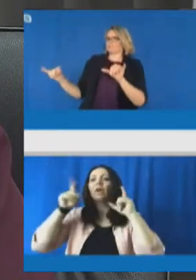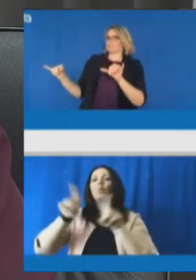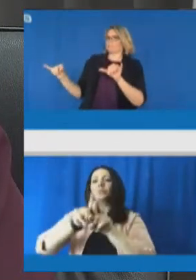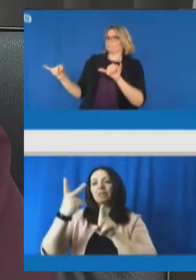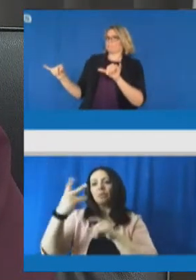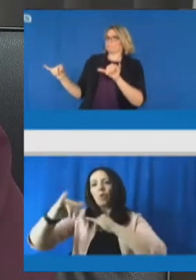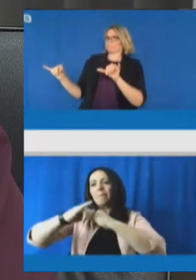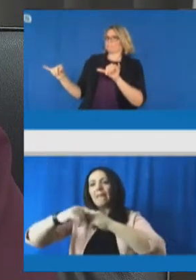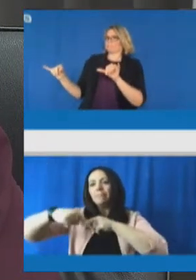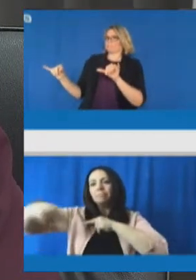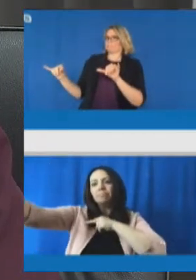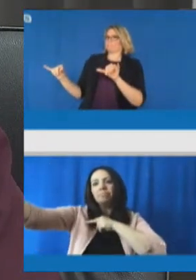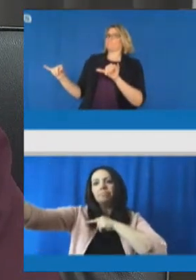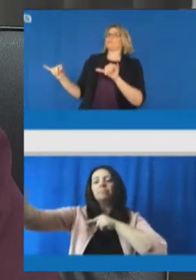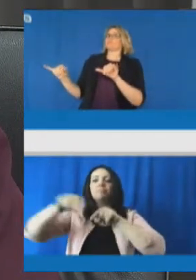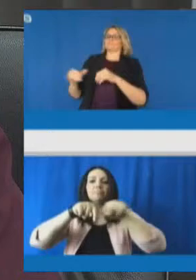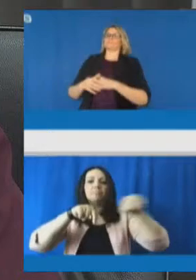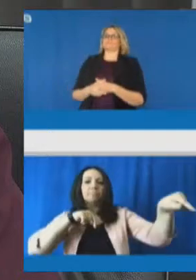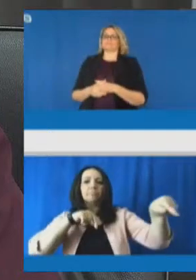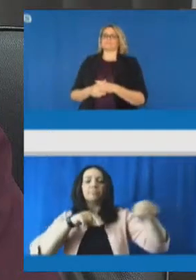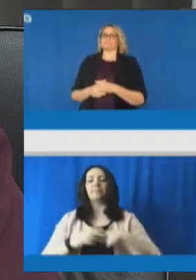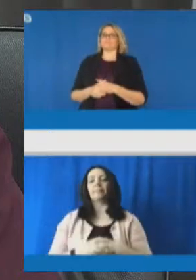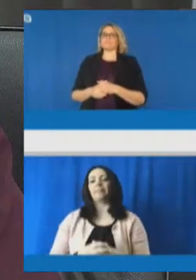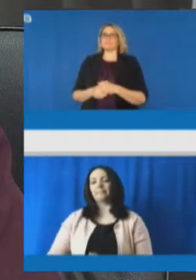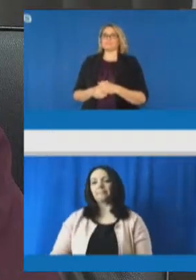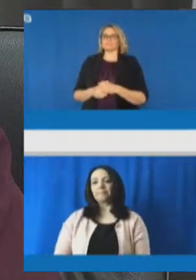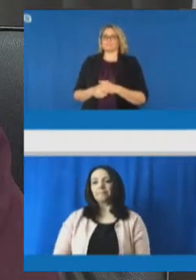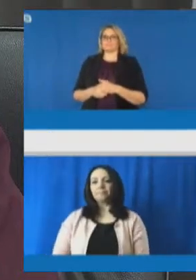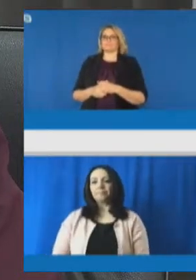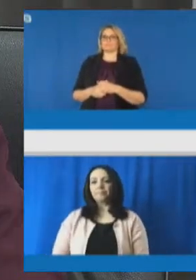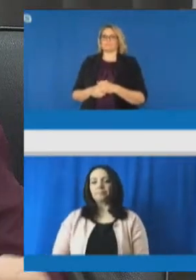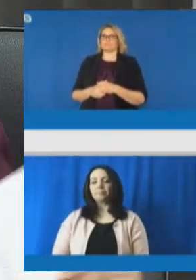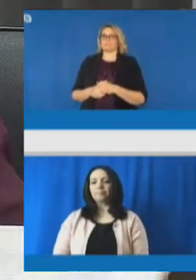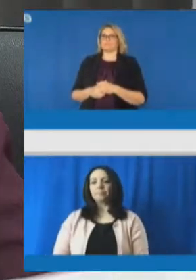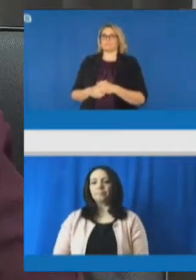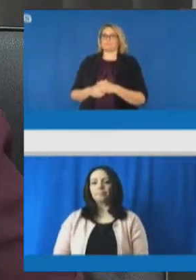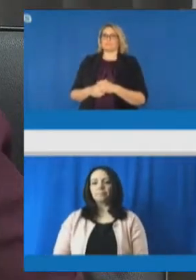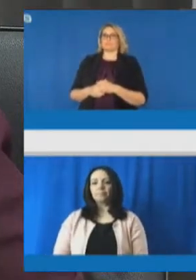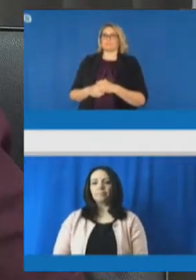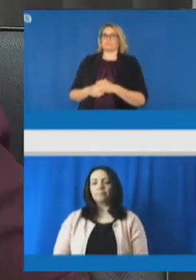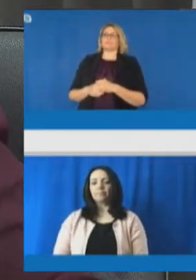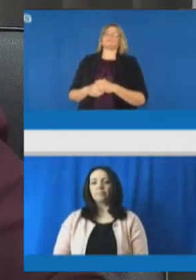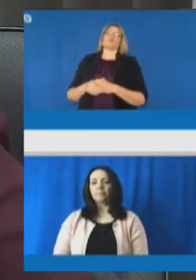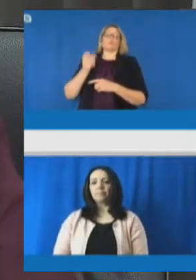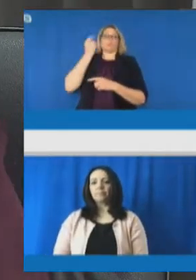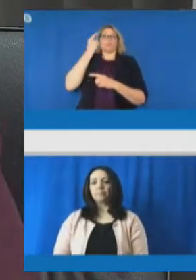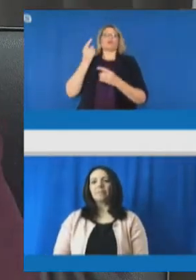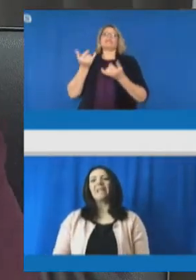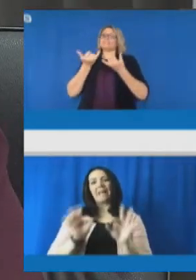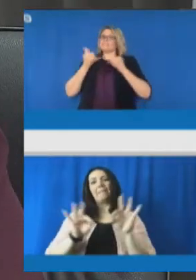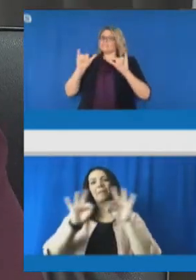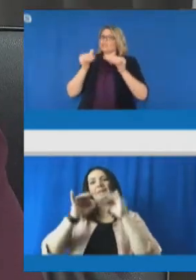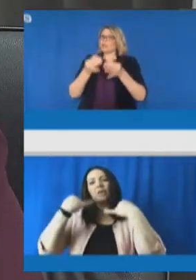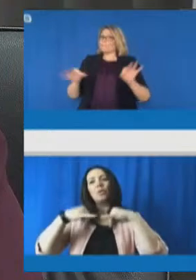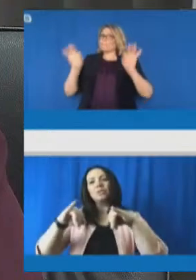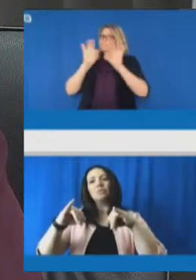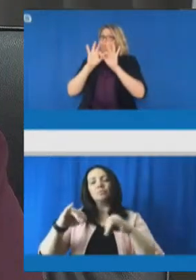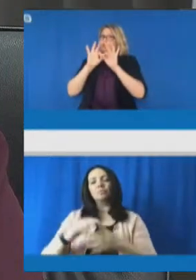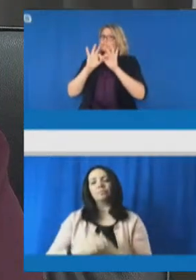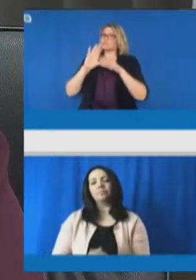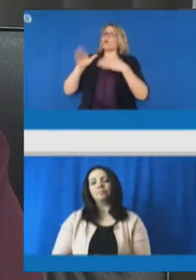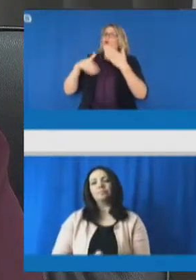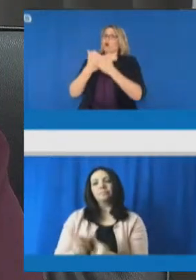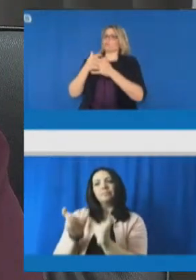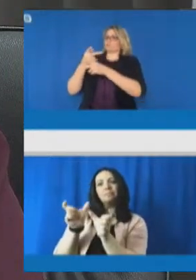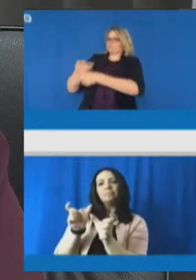the arms of New Brunswickers, we must all continue to wear a mask in indoor public spaces. Everyone must keep 2 meters of